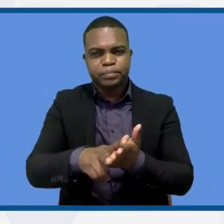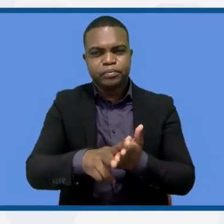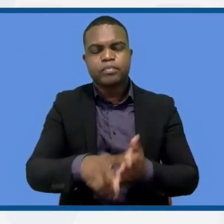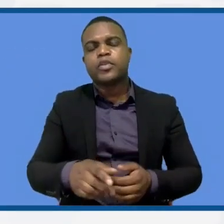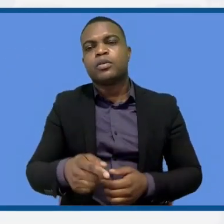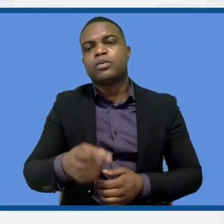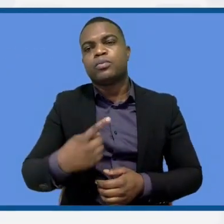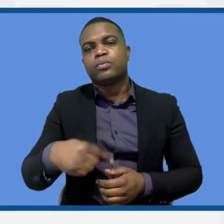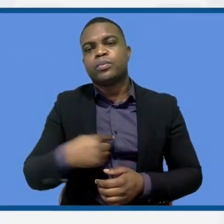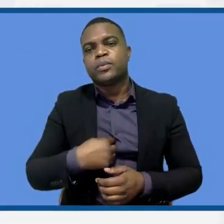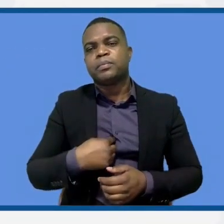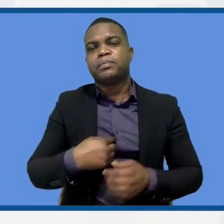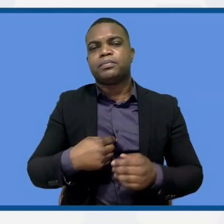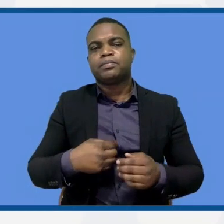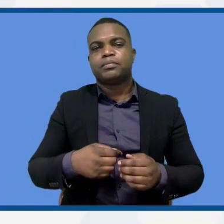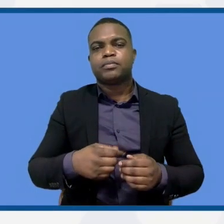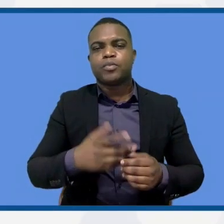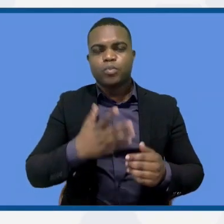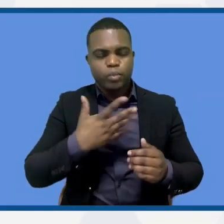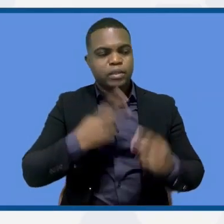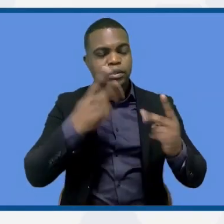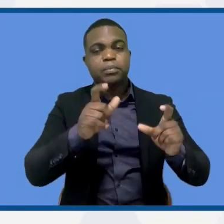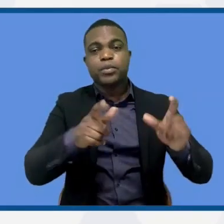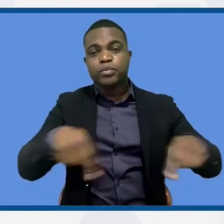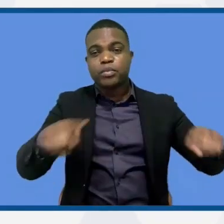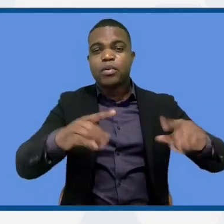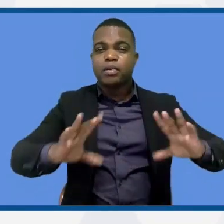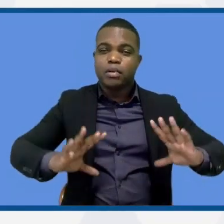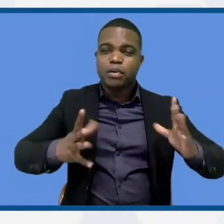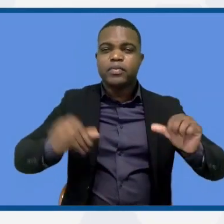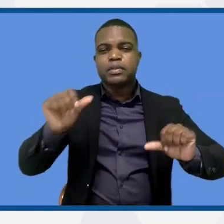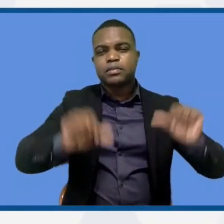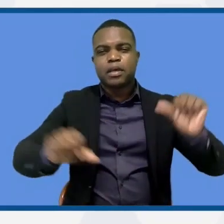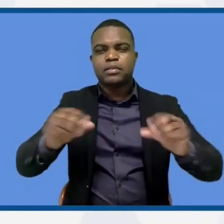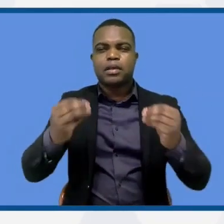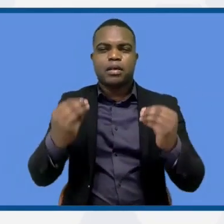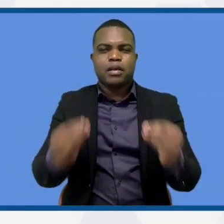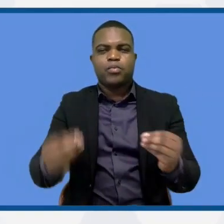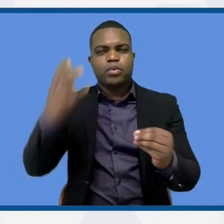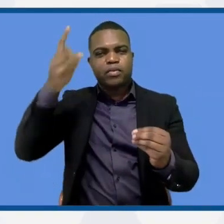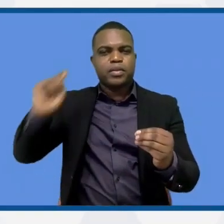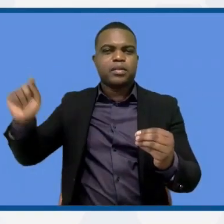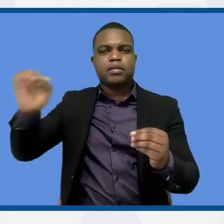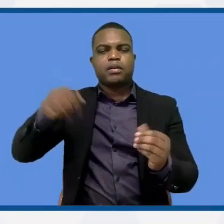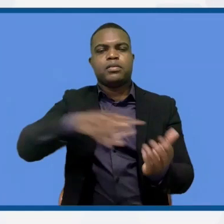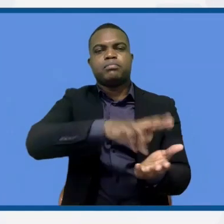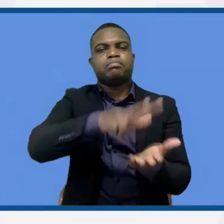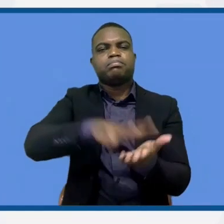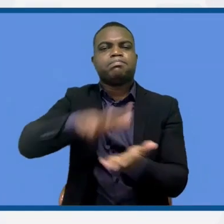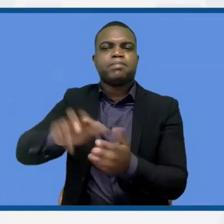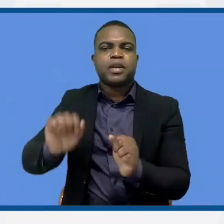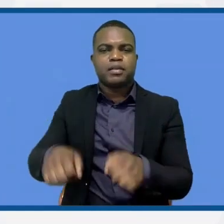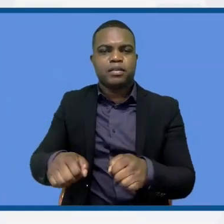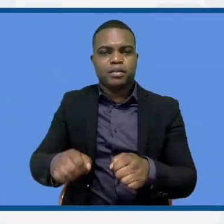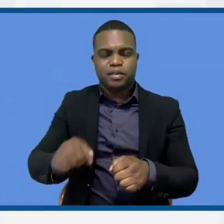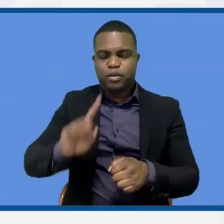other programs to really get higher adoption and meet some of our national goals, around 50% of adoption in the next couple years of building